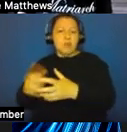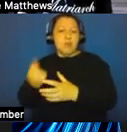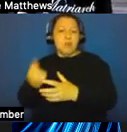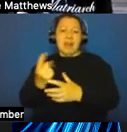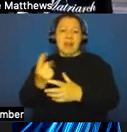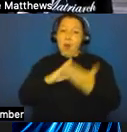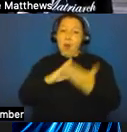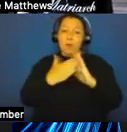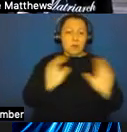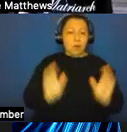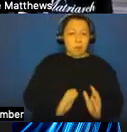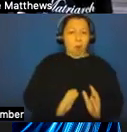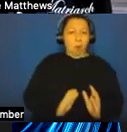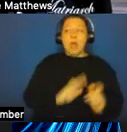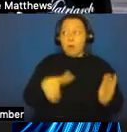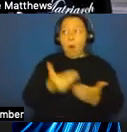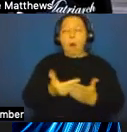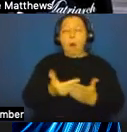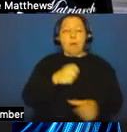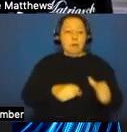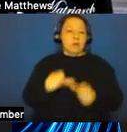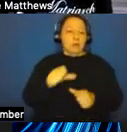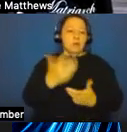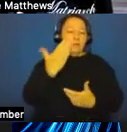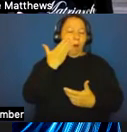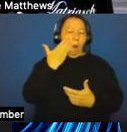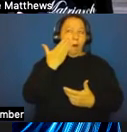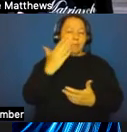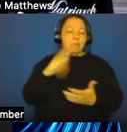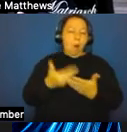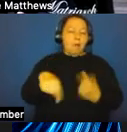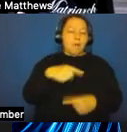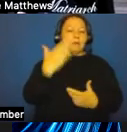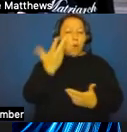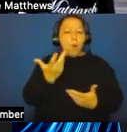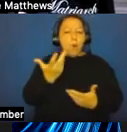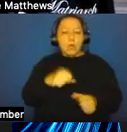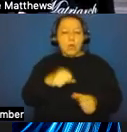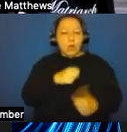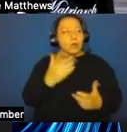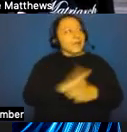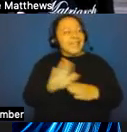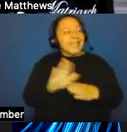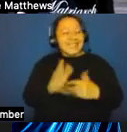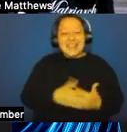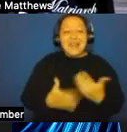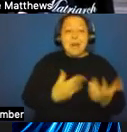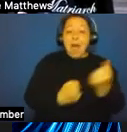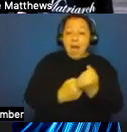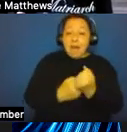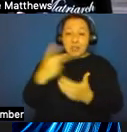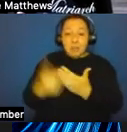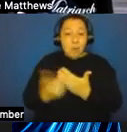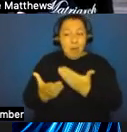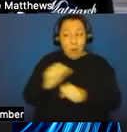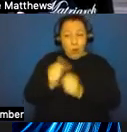everybody's business, right? And you may go into the advocacy program and it might be someone you went to high school with, someone